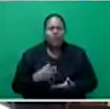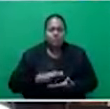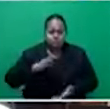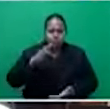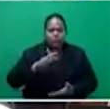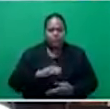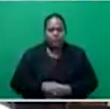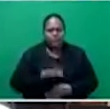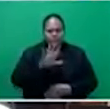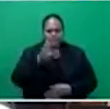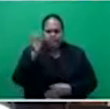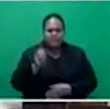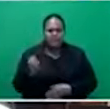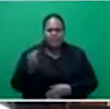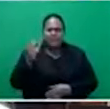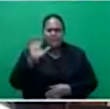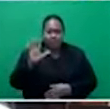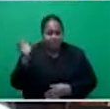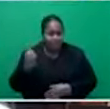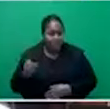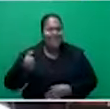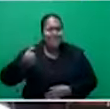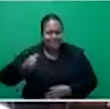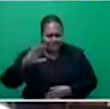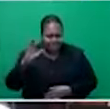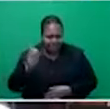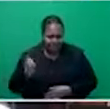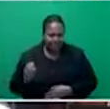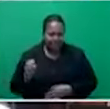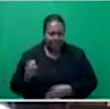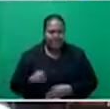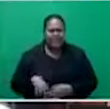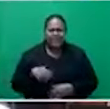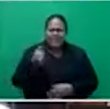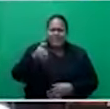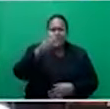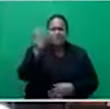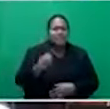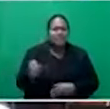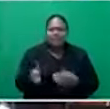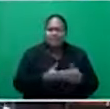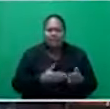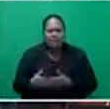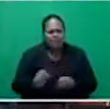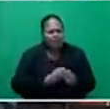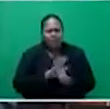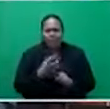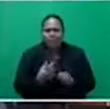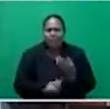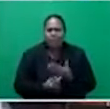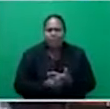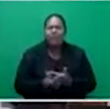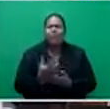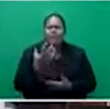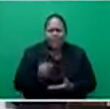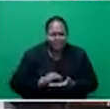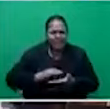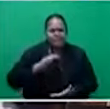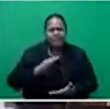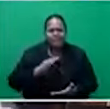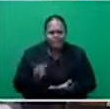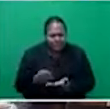and 6%. 6%, sir. Even though, despite the pandemic, even though despite the fact that we had